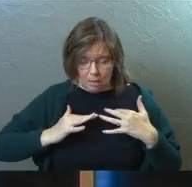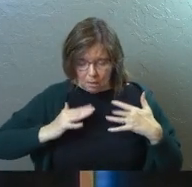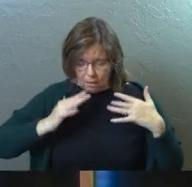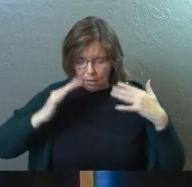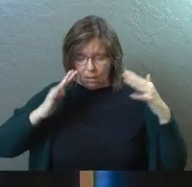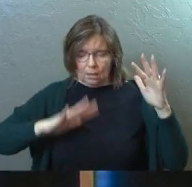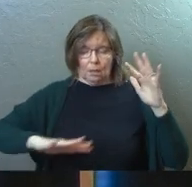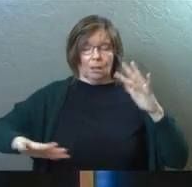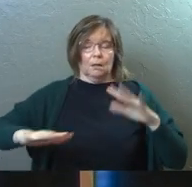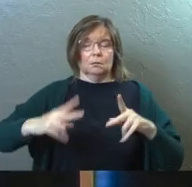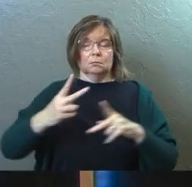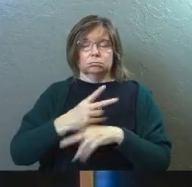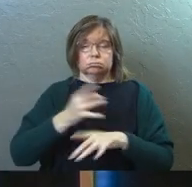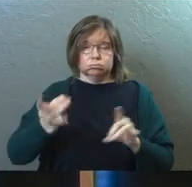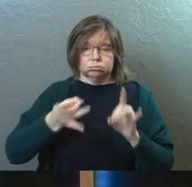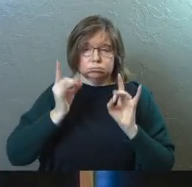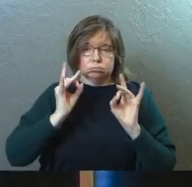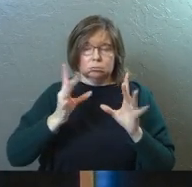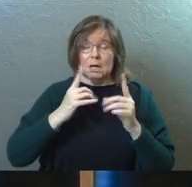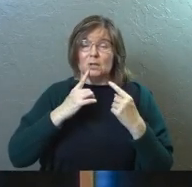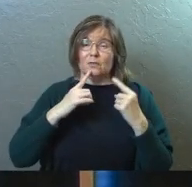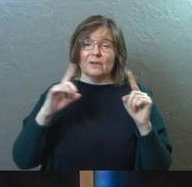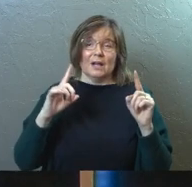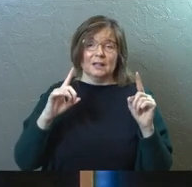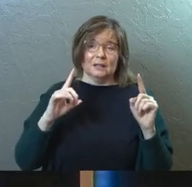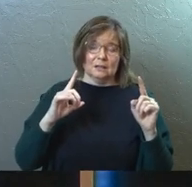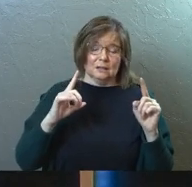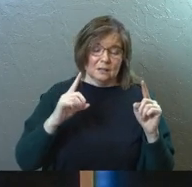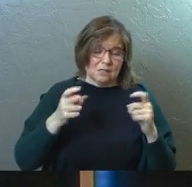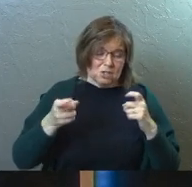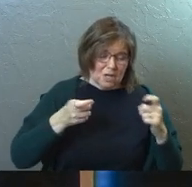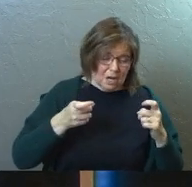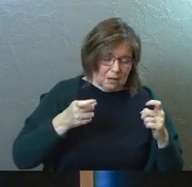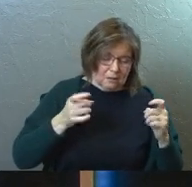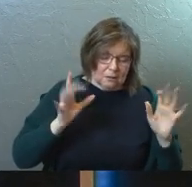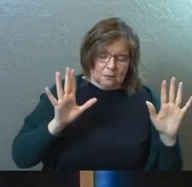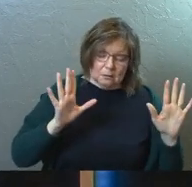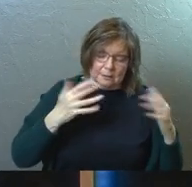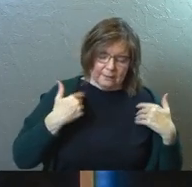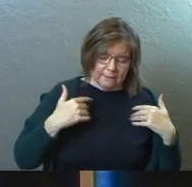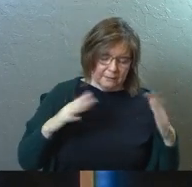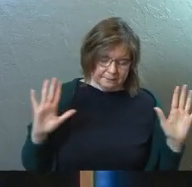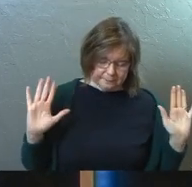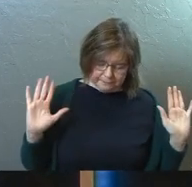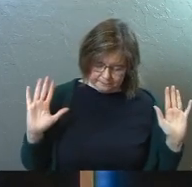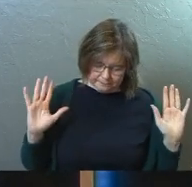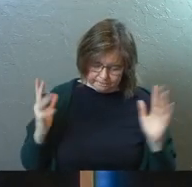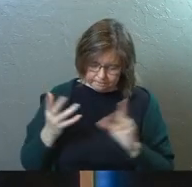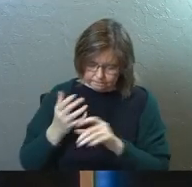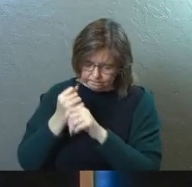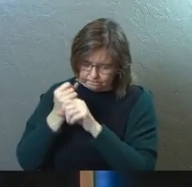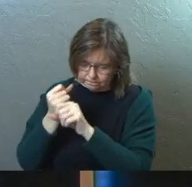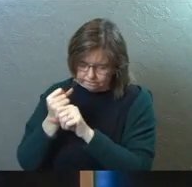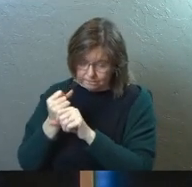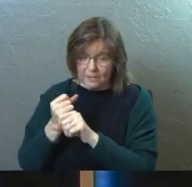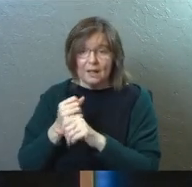or a crisis to where you finally gave up? That was all the activity of God the Father in your life to bring